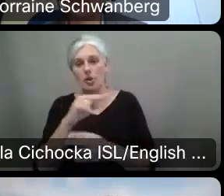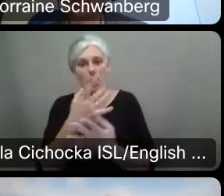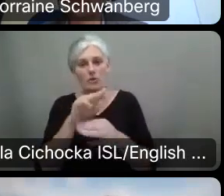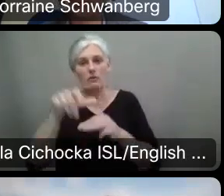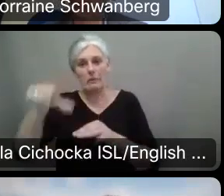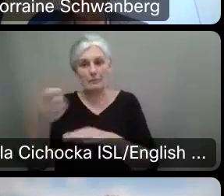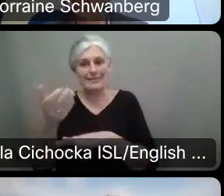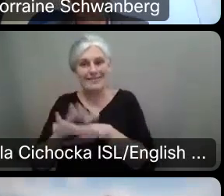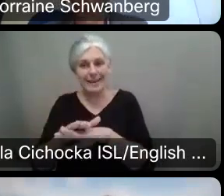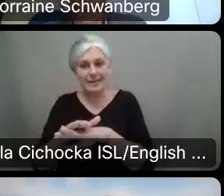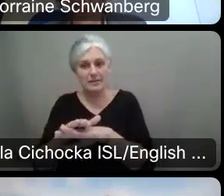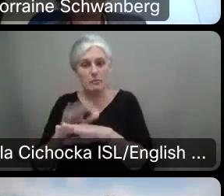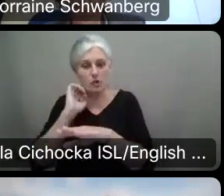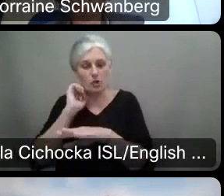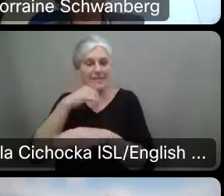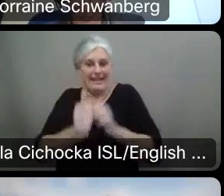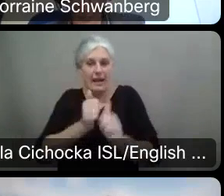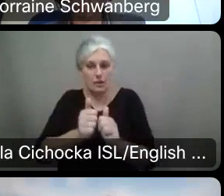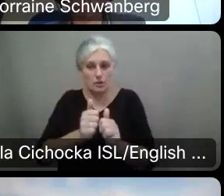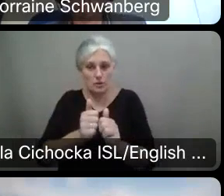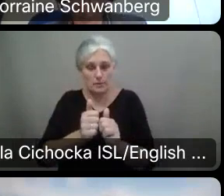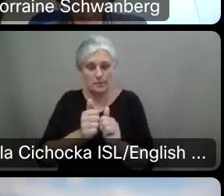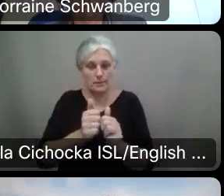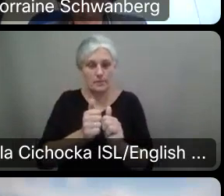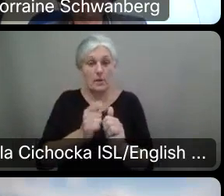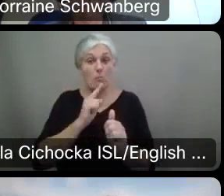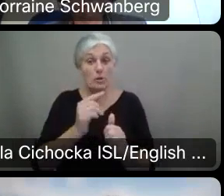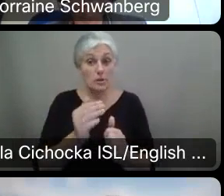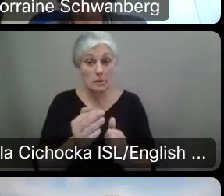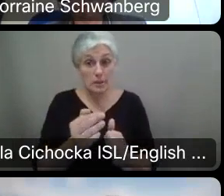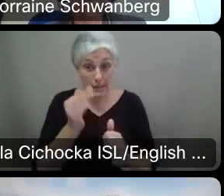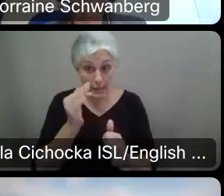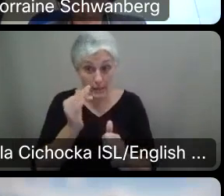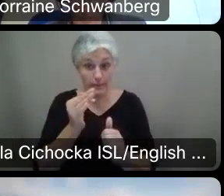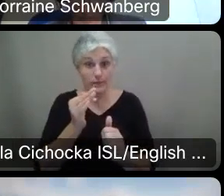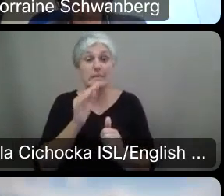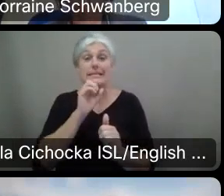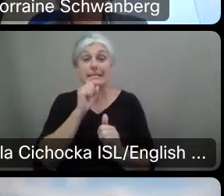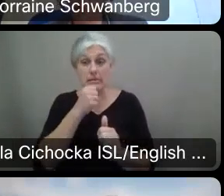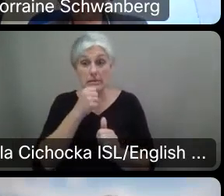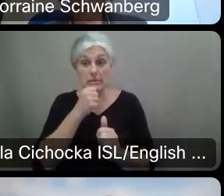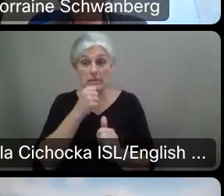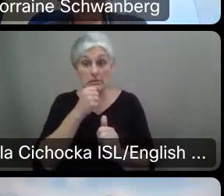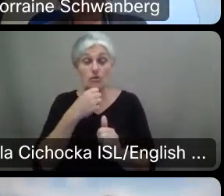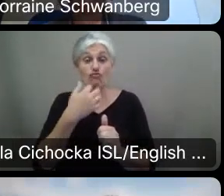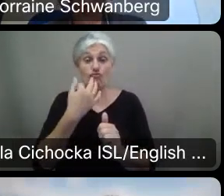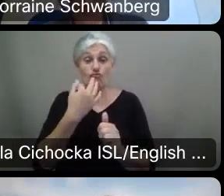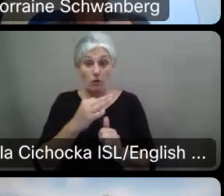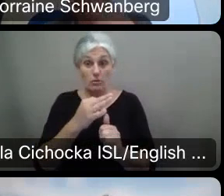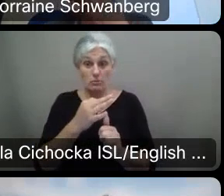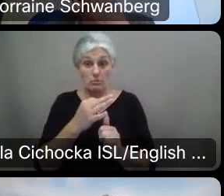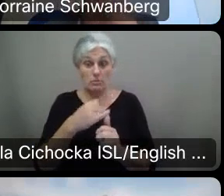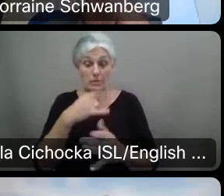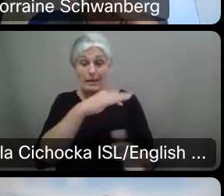as a consequence of these operations. But if you were to get a serious post-operative complication, such